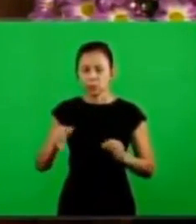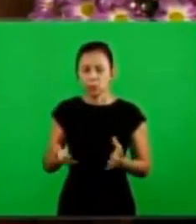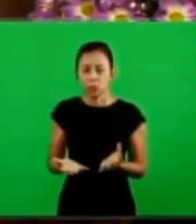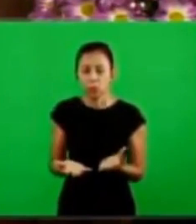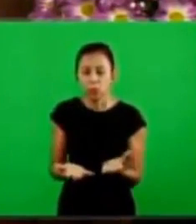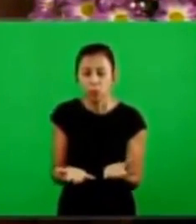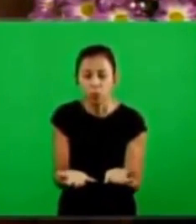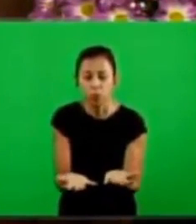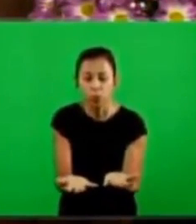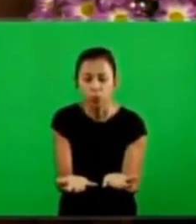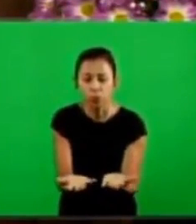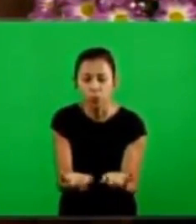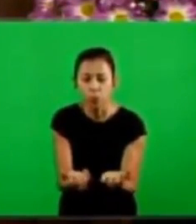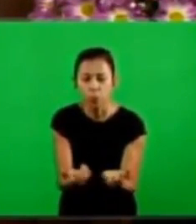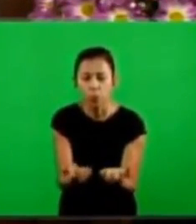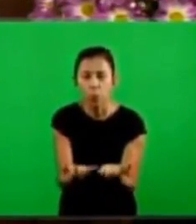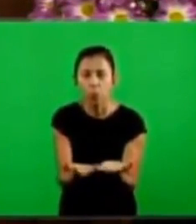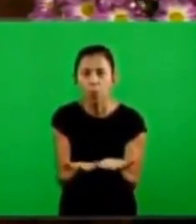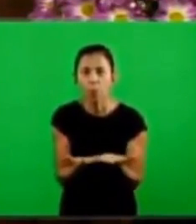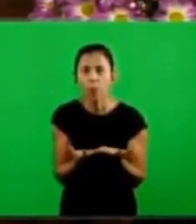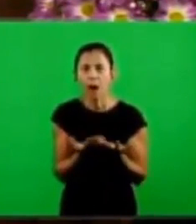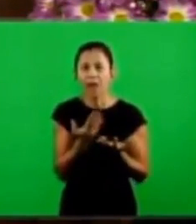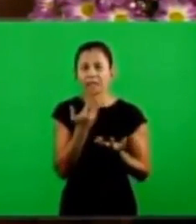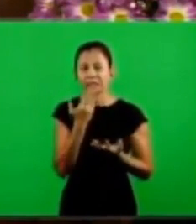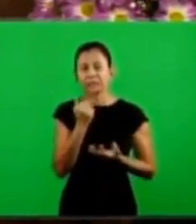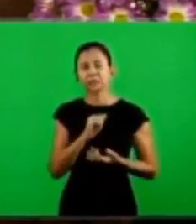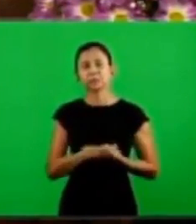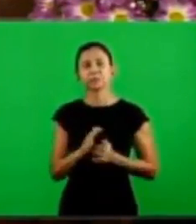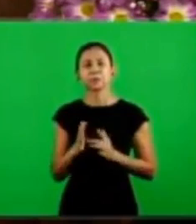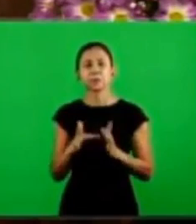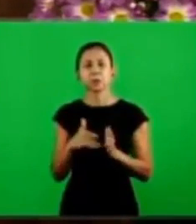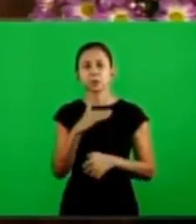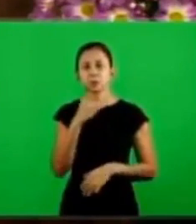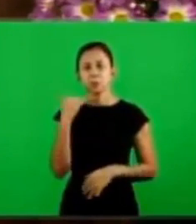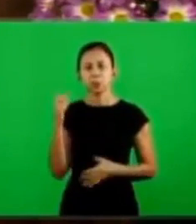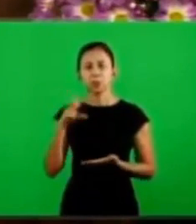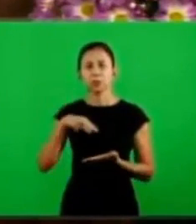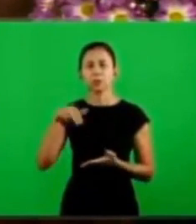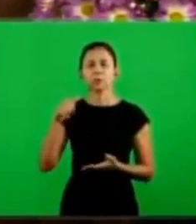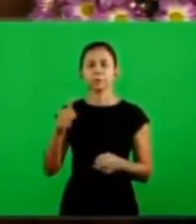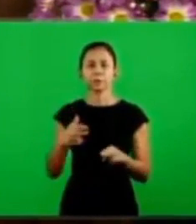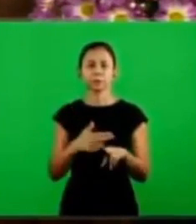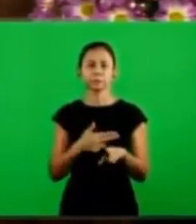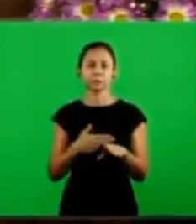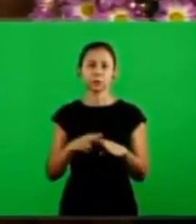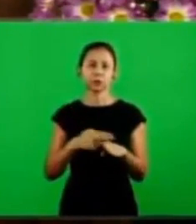All the traditions, all the holidays, all the elements, we're not worried about anything.